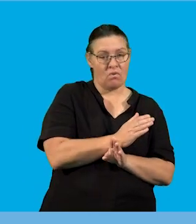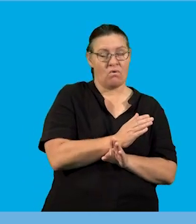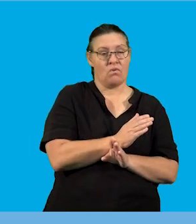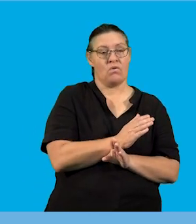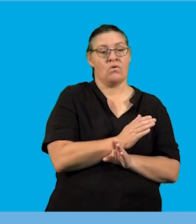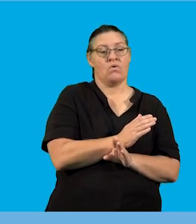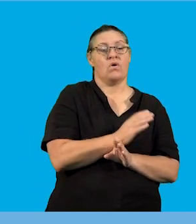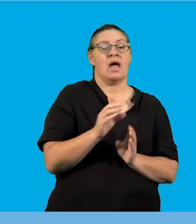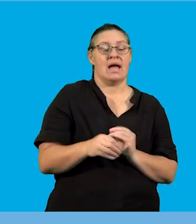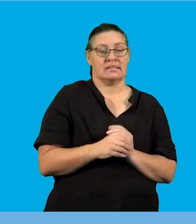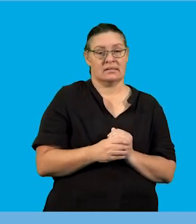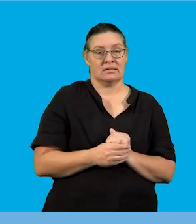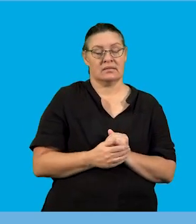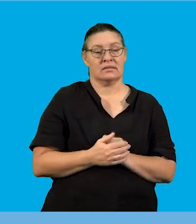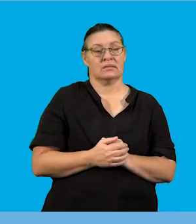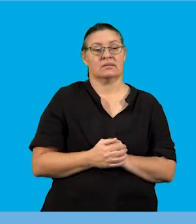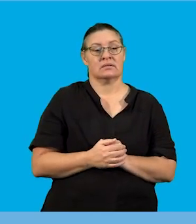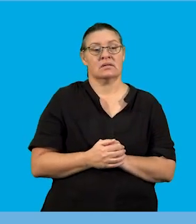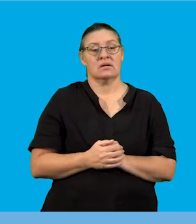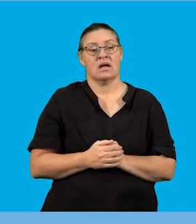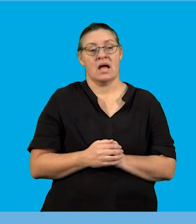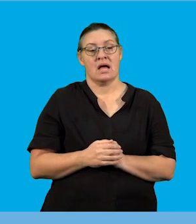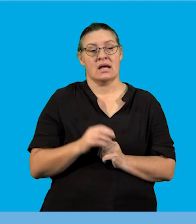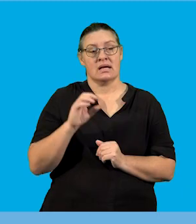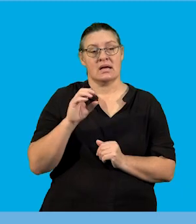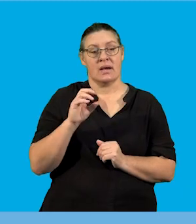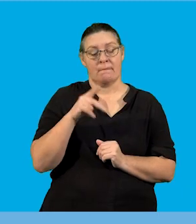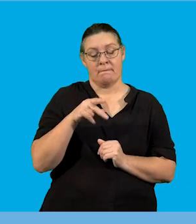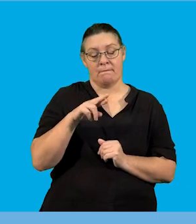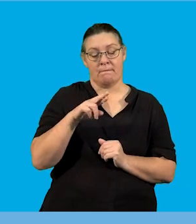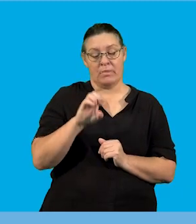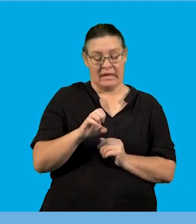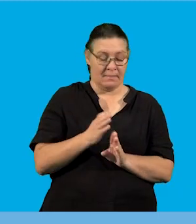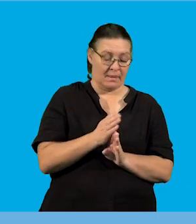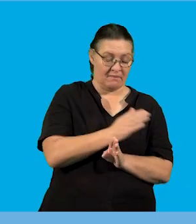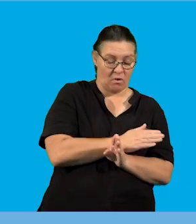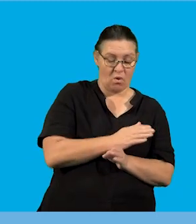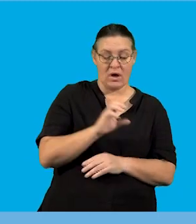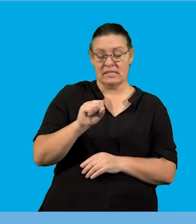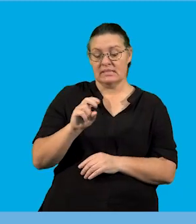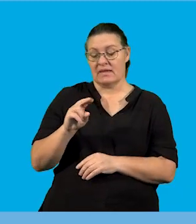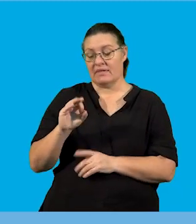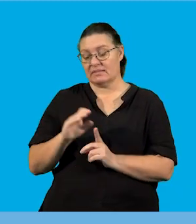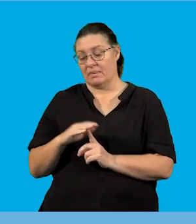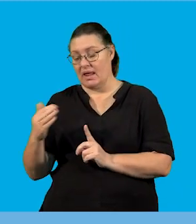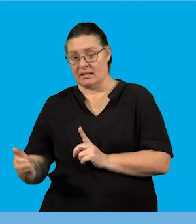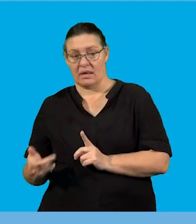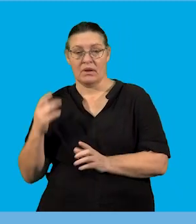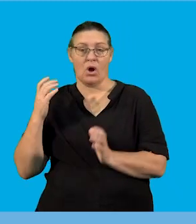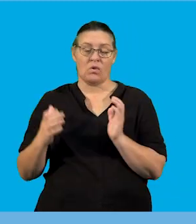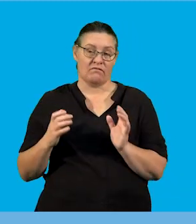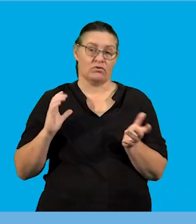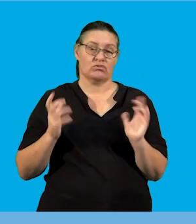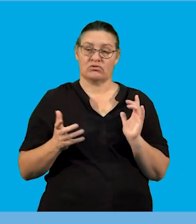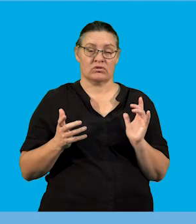add before the name. Prefix is before, suffix is at the end of the name. So now we are doing this to